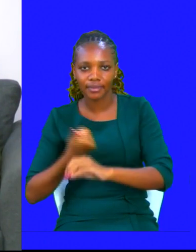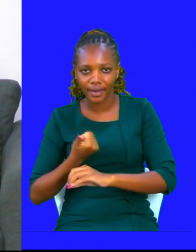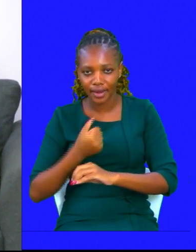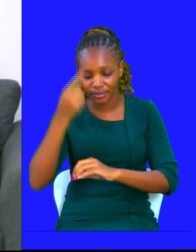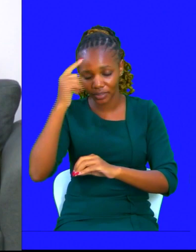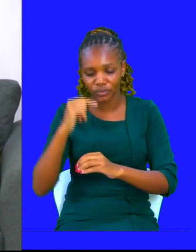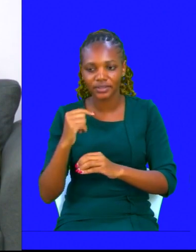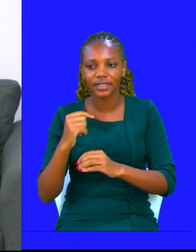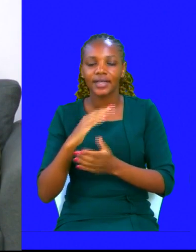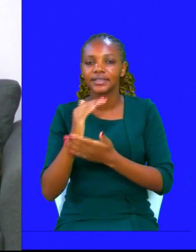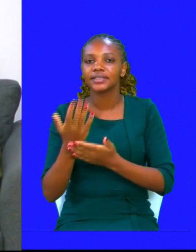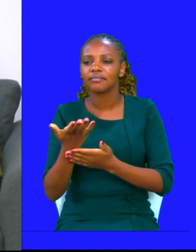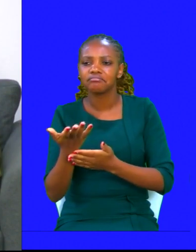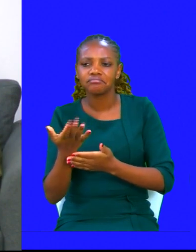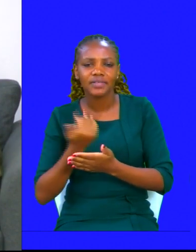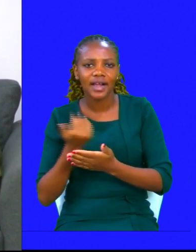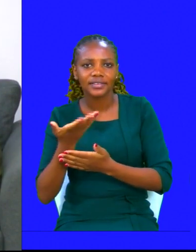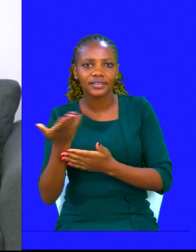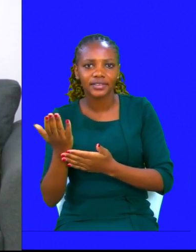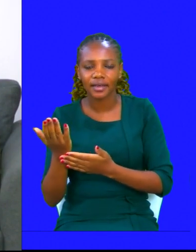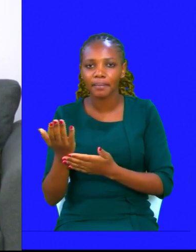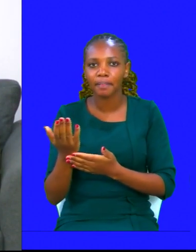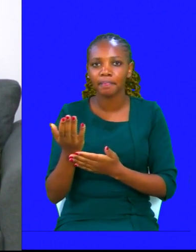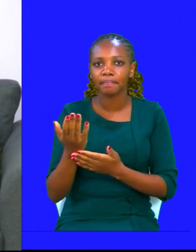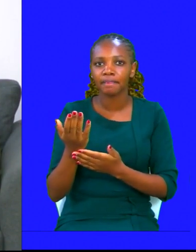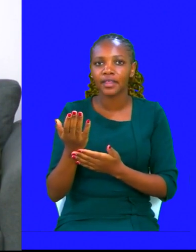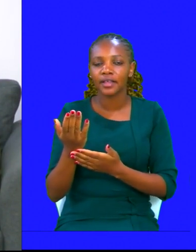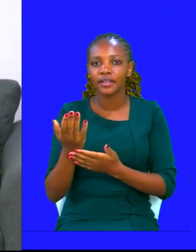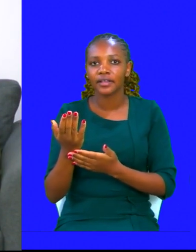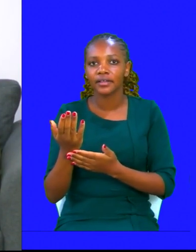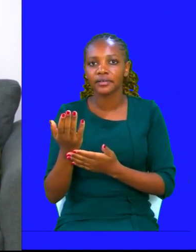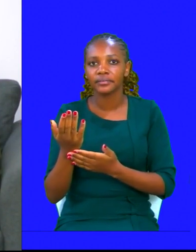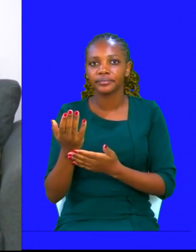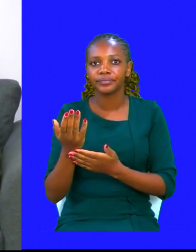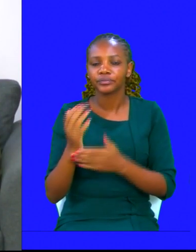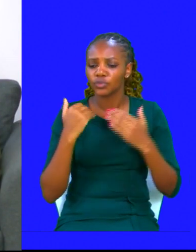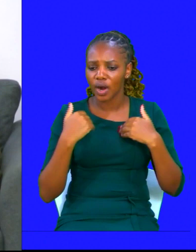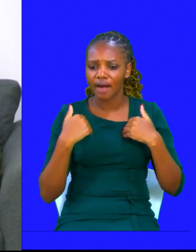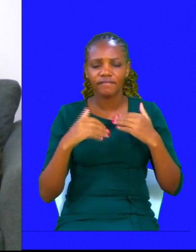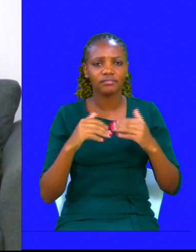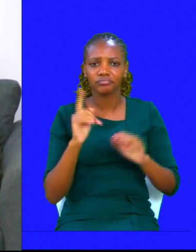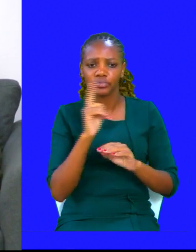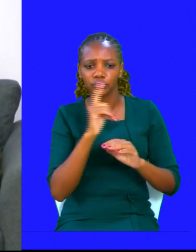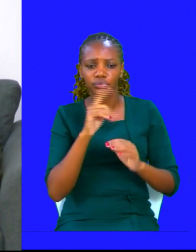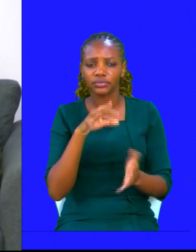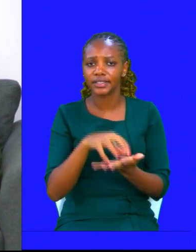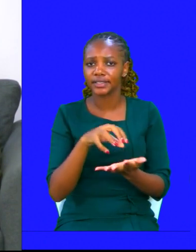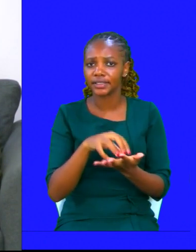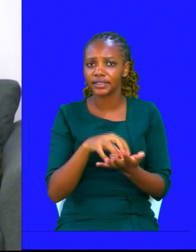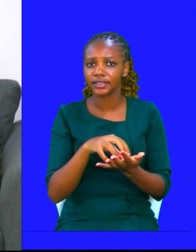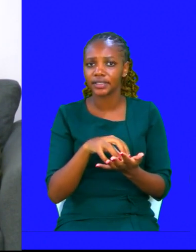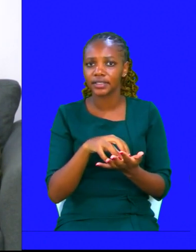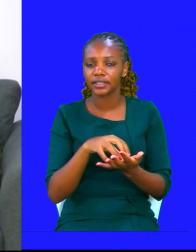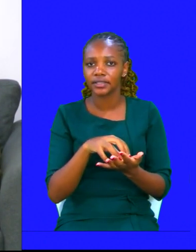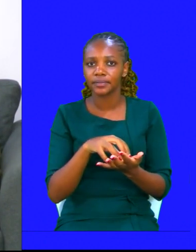of them had got into drugs, some of them we had very many cases of pregnancy, and